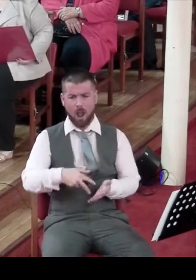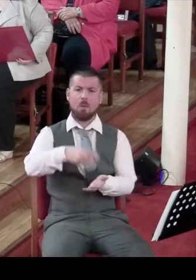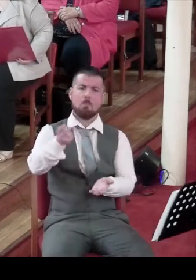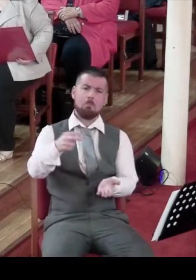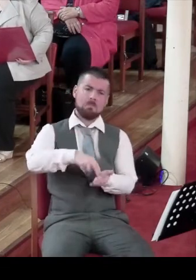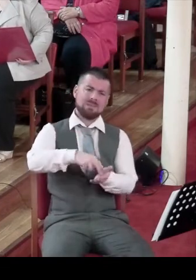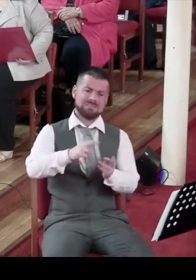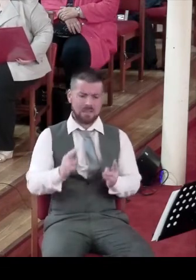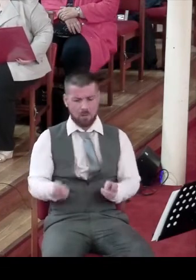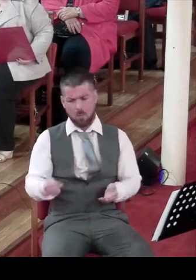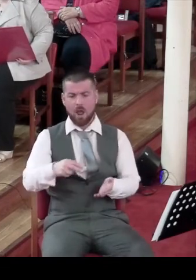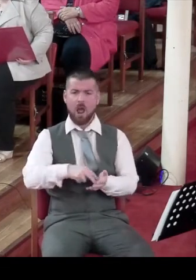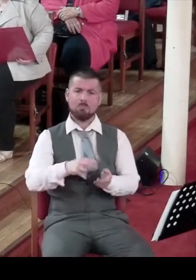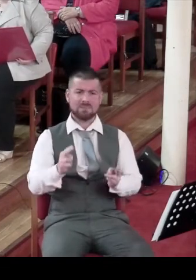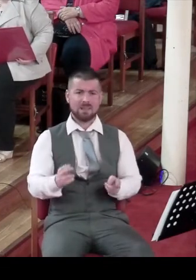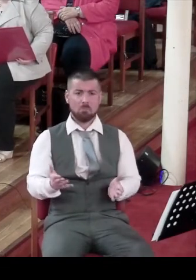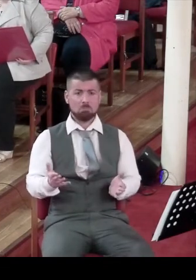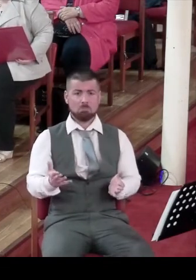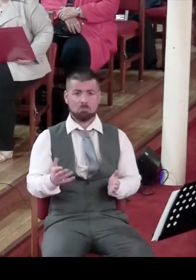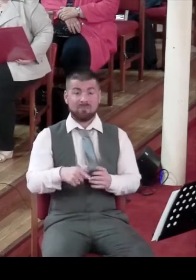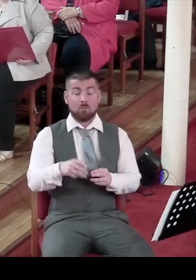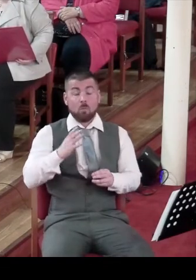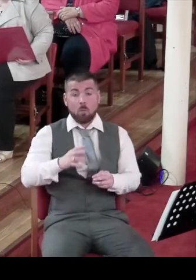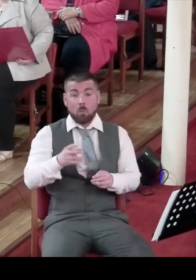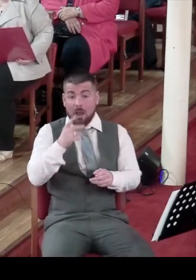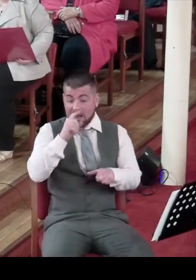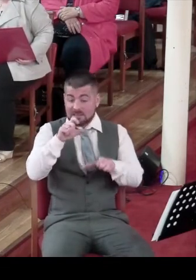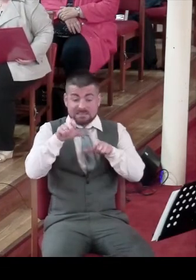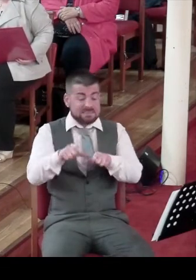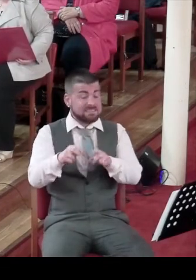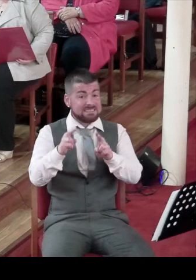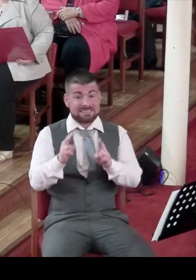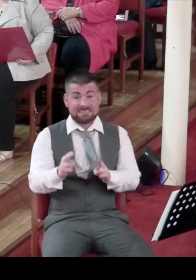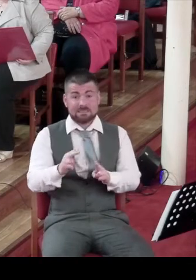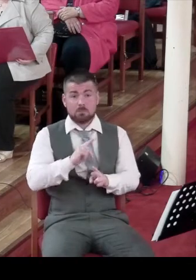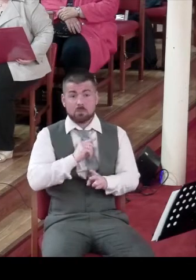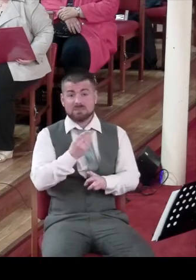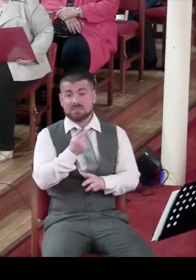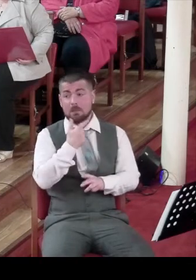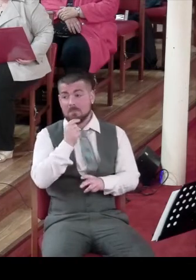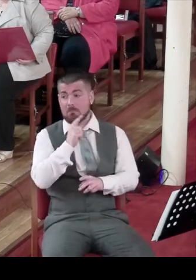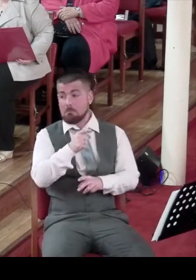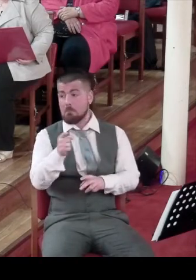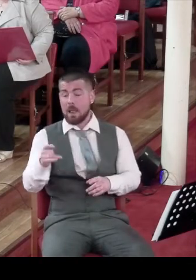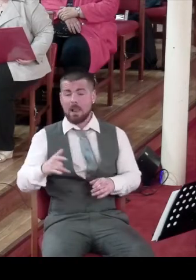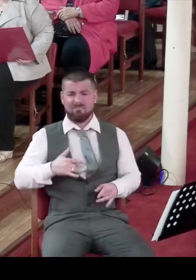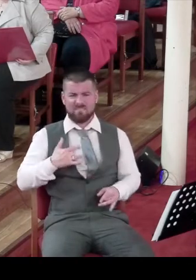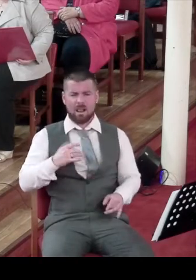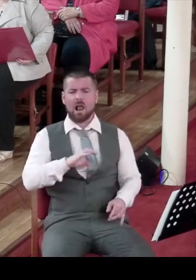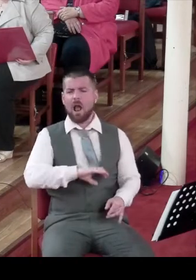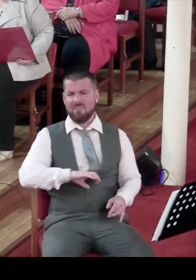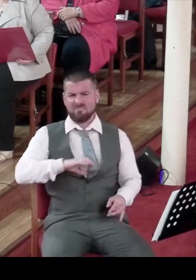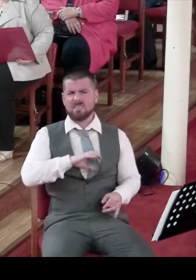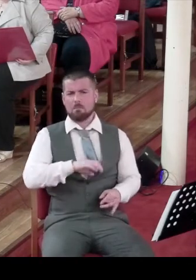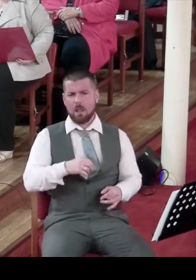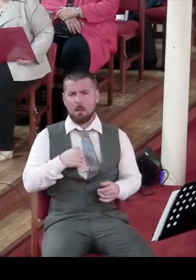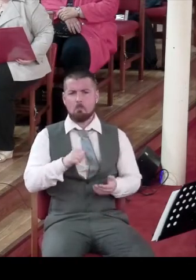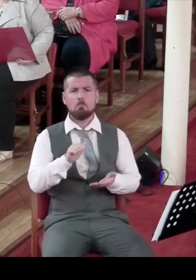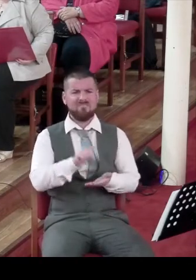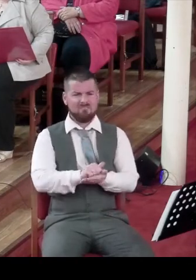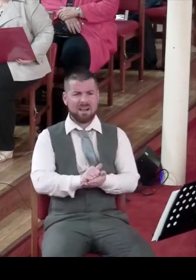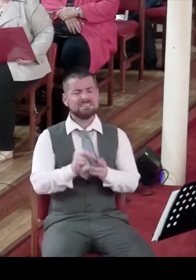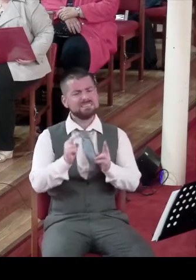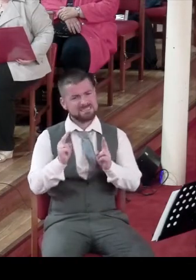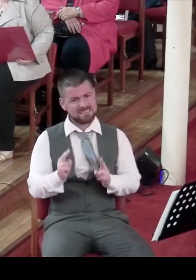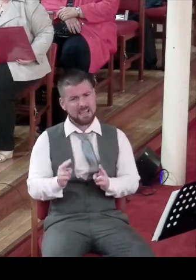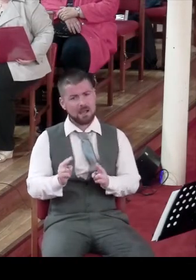much, then just feel free to remain seated, because some people in our congregation are more comfortable that way, and we'd